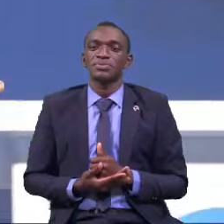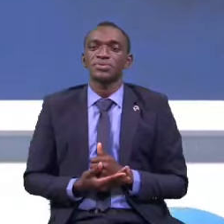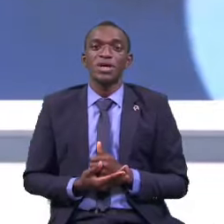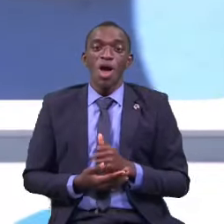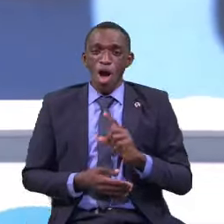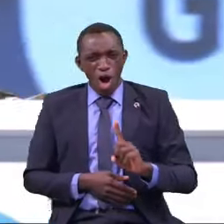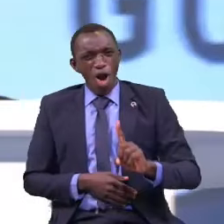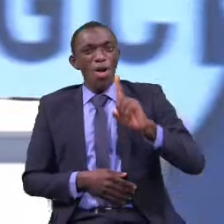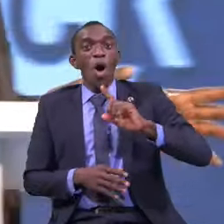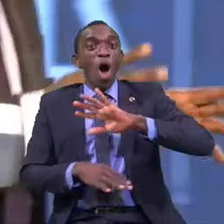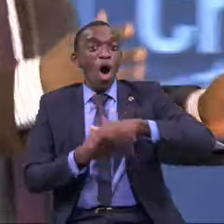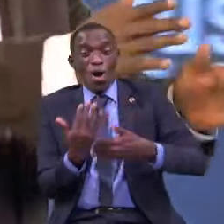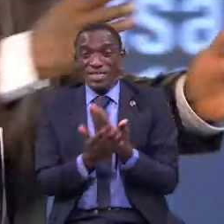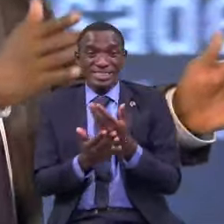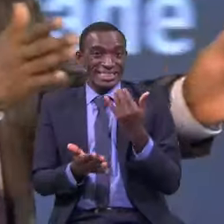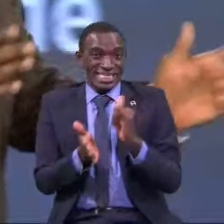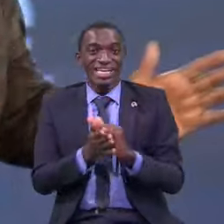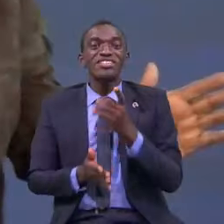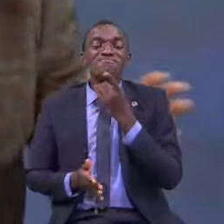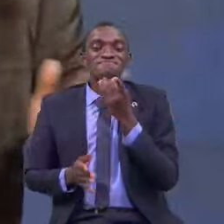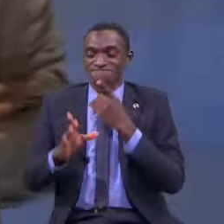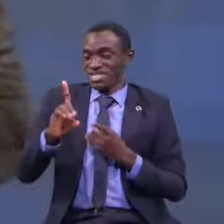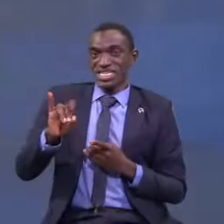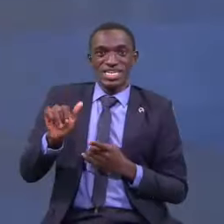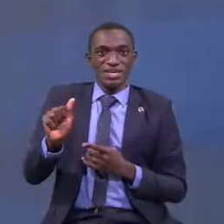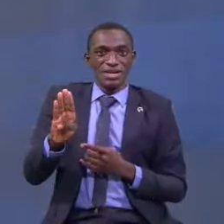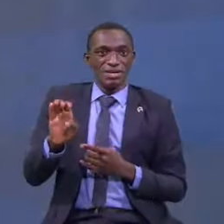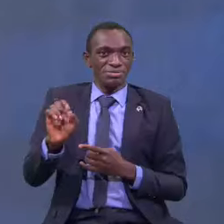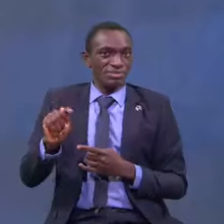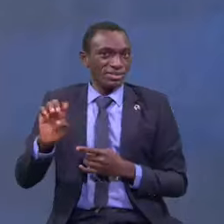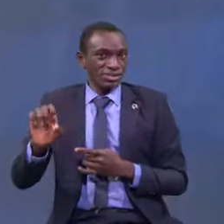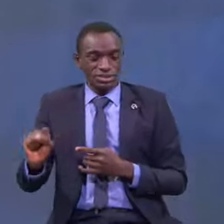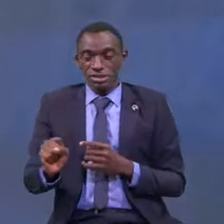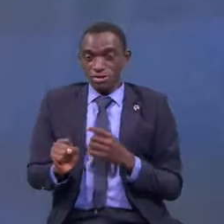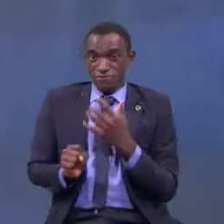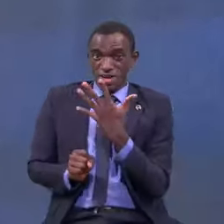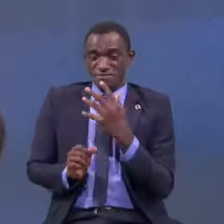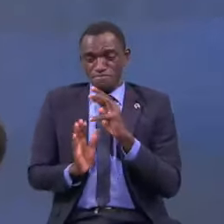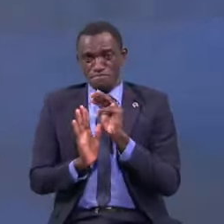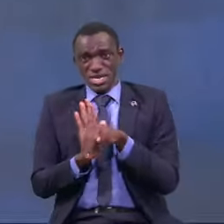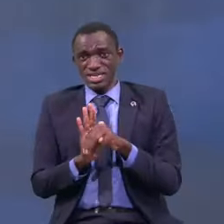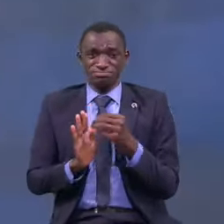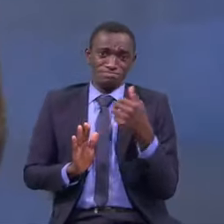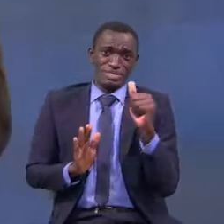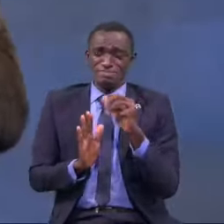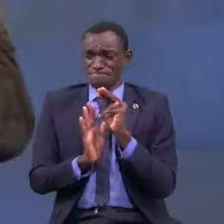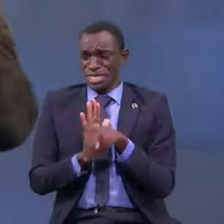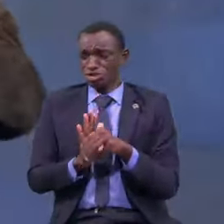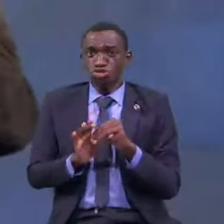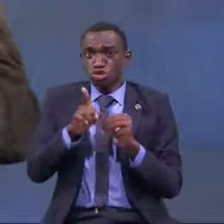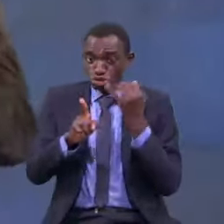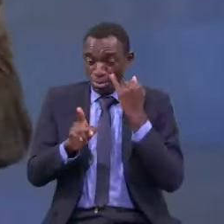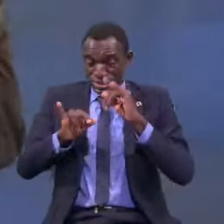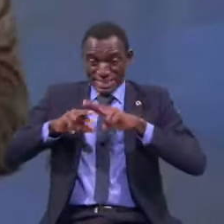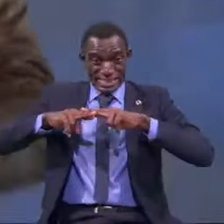All that diabetes, you know, you have 5 minutes, 10 minutes here, and then instead of staying to hear the word of God, the thing